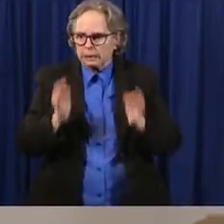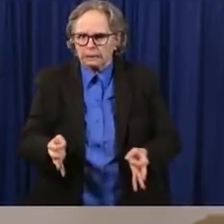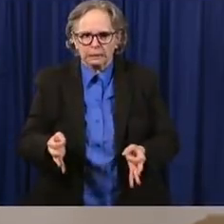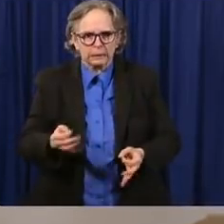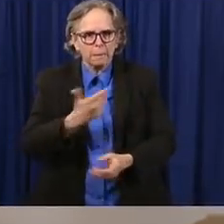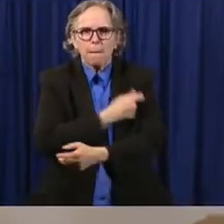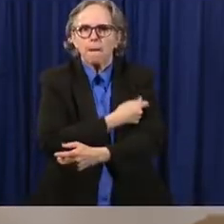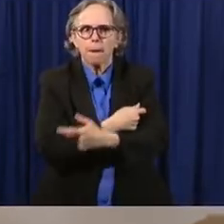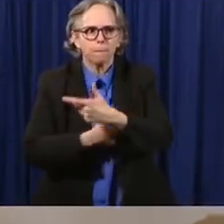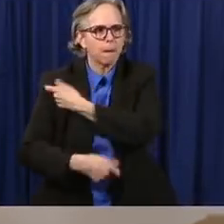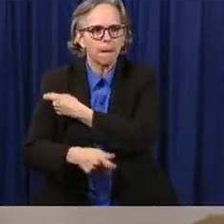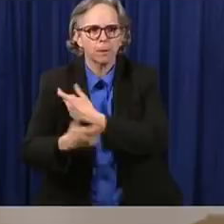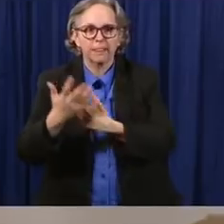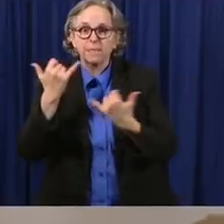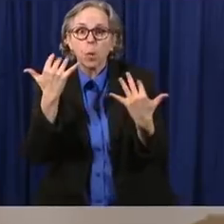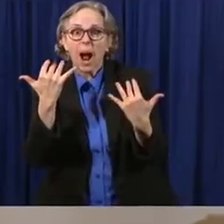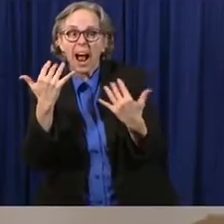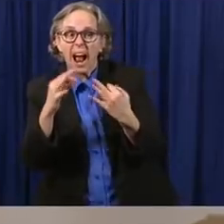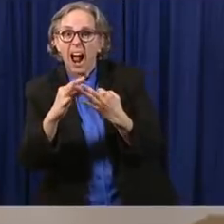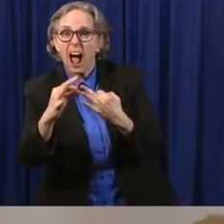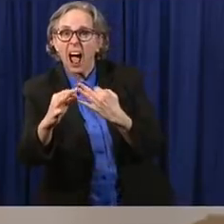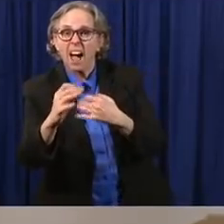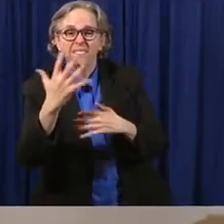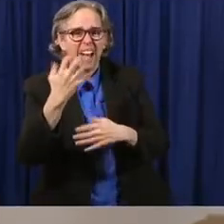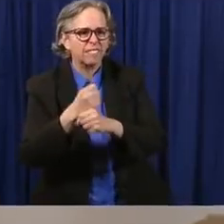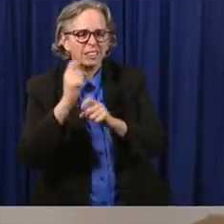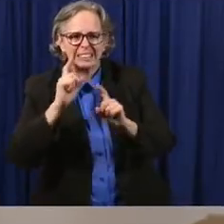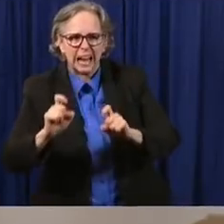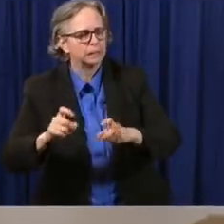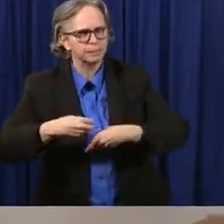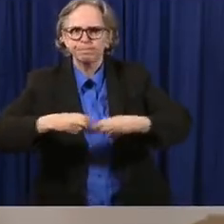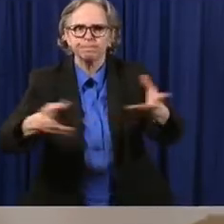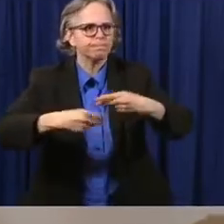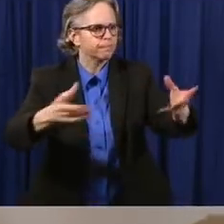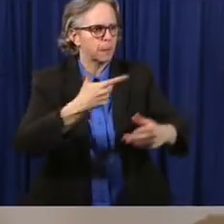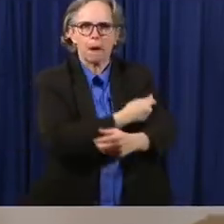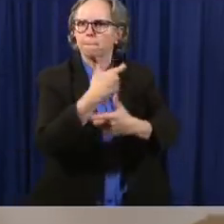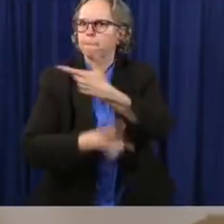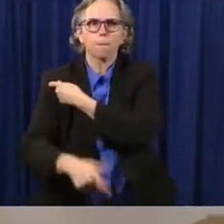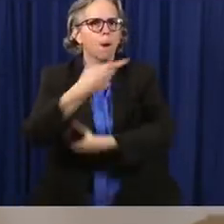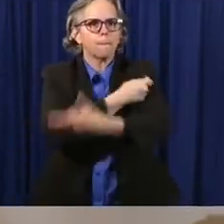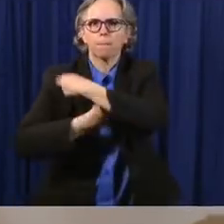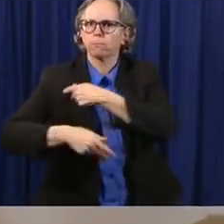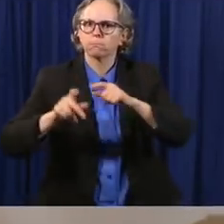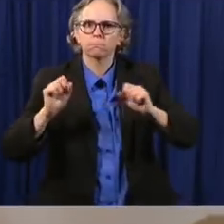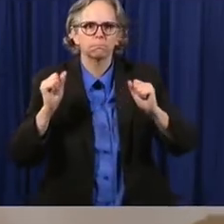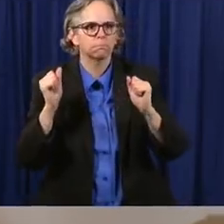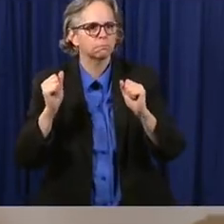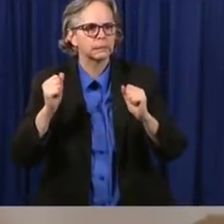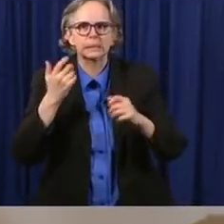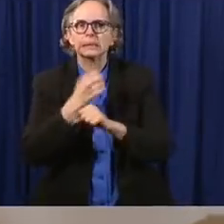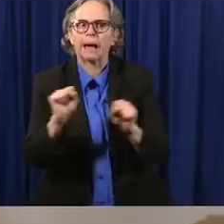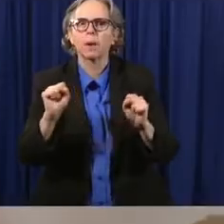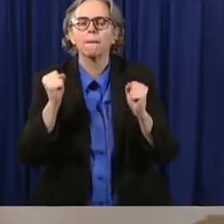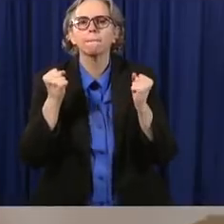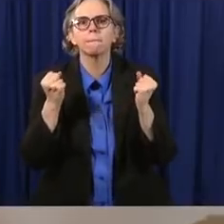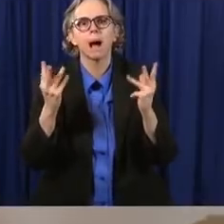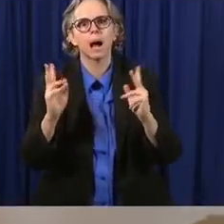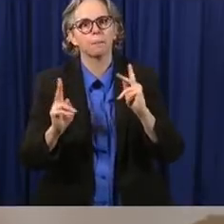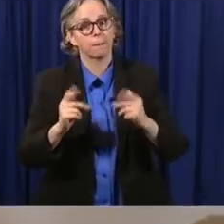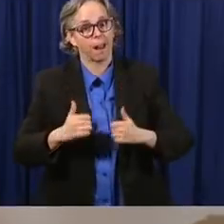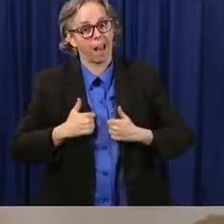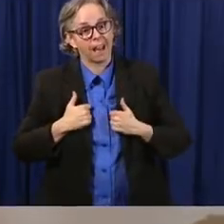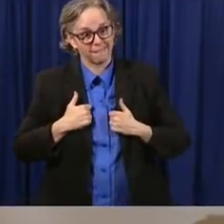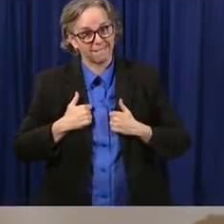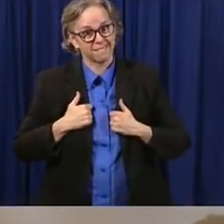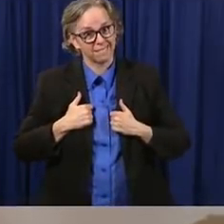have been, we need to get this out. And it turned out many lives obviously were saved because of